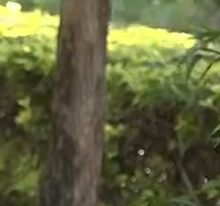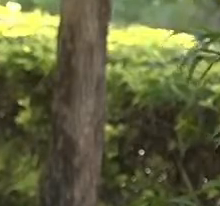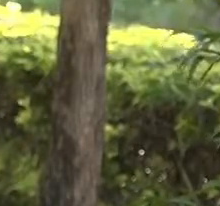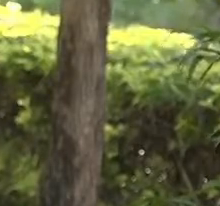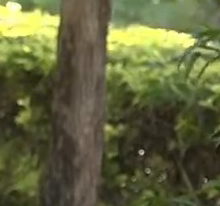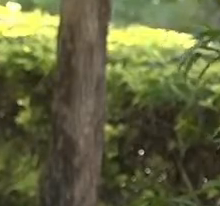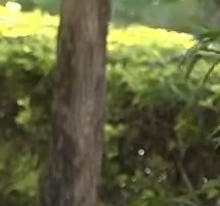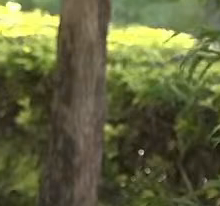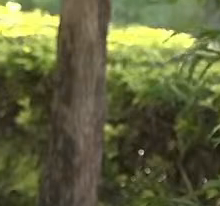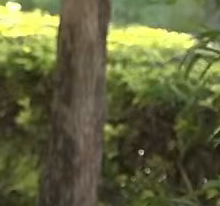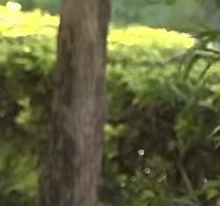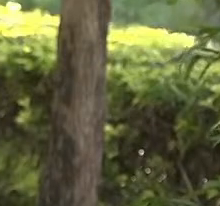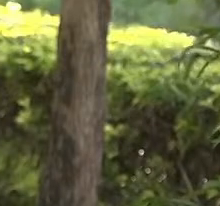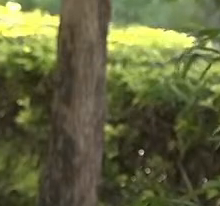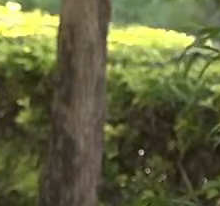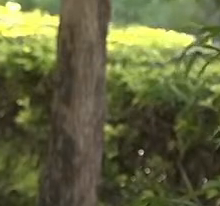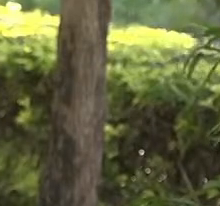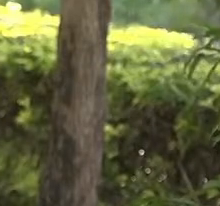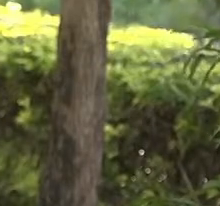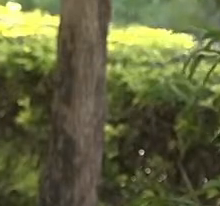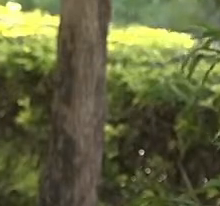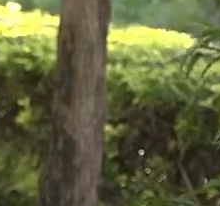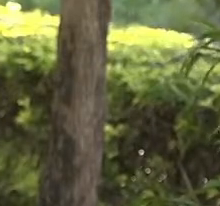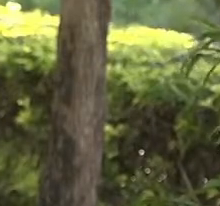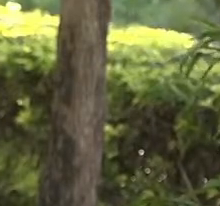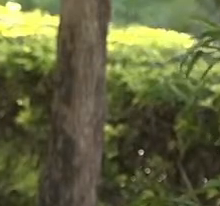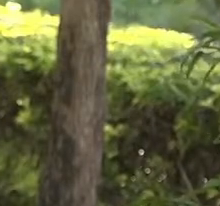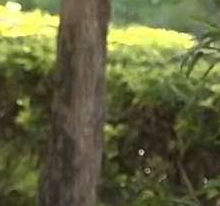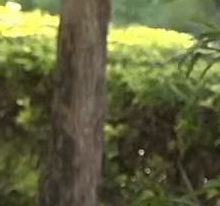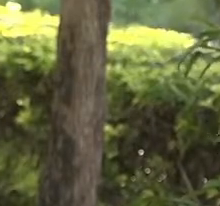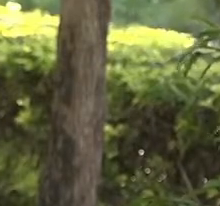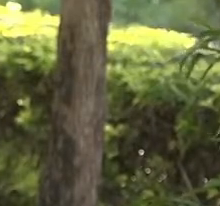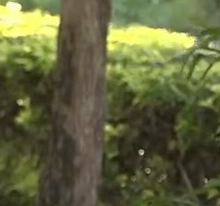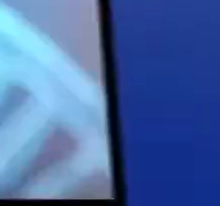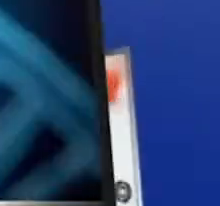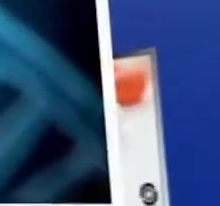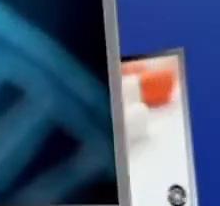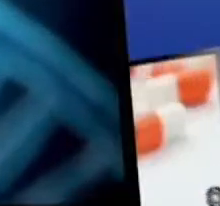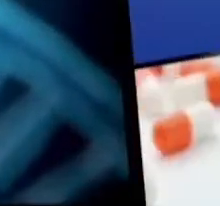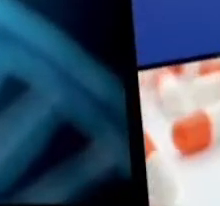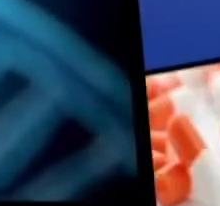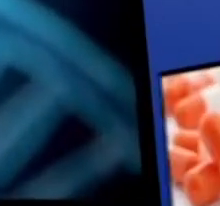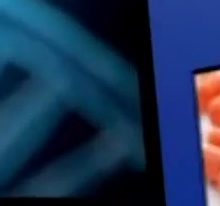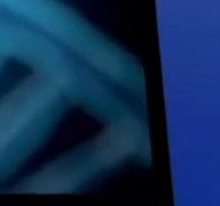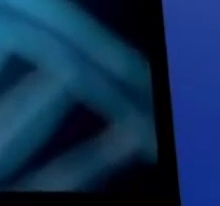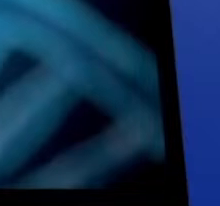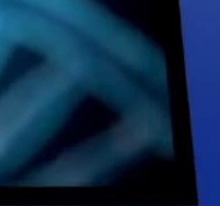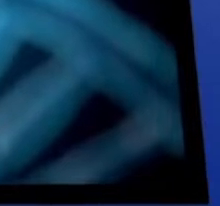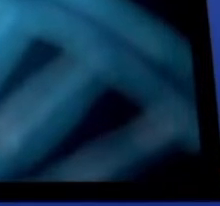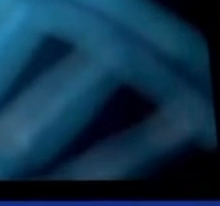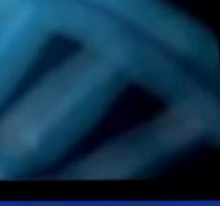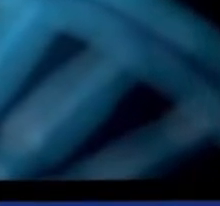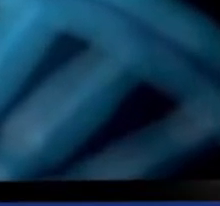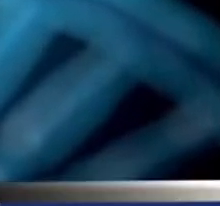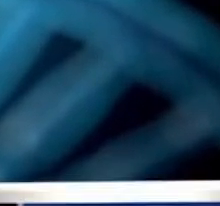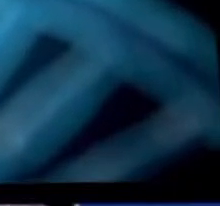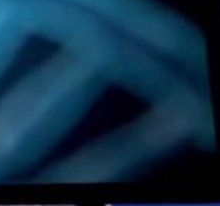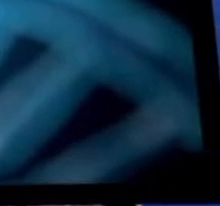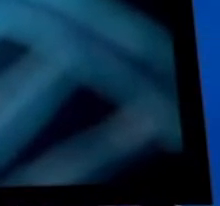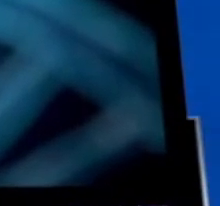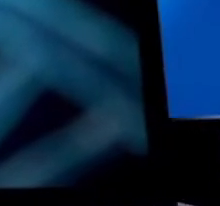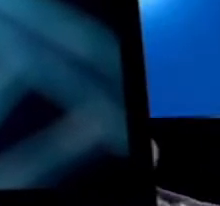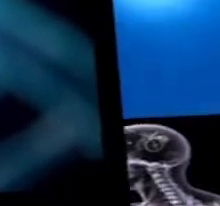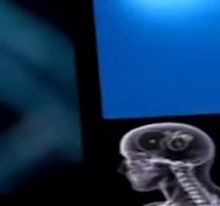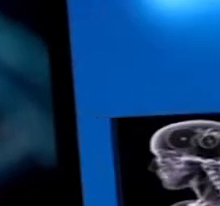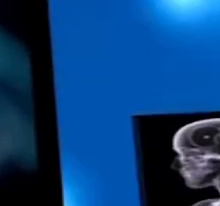for compelling insights and discussions on all matters health. See you then. Focus on Health, your weekly dose of health and